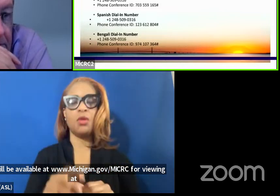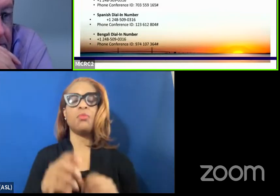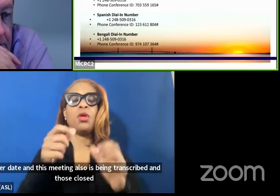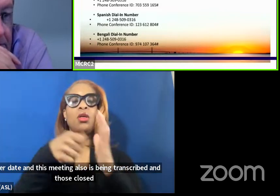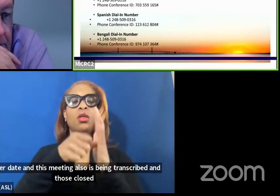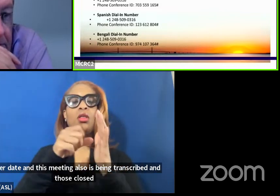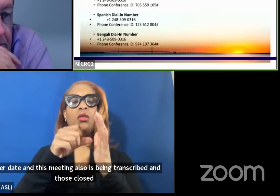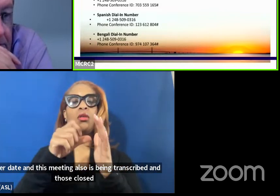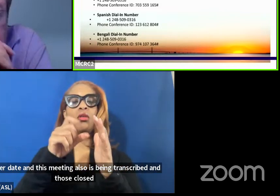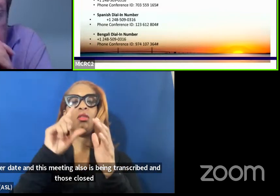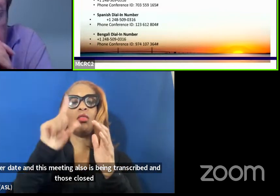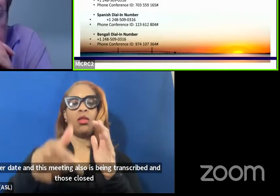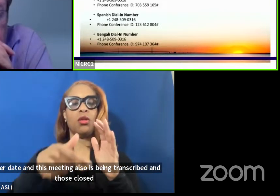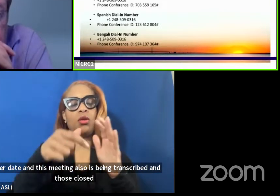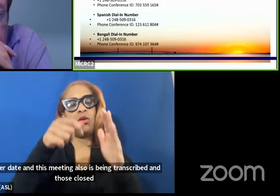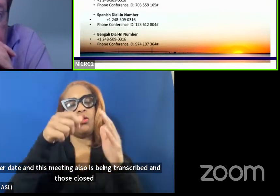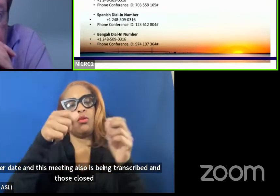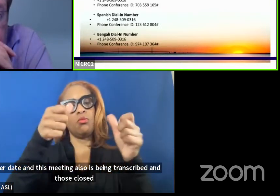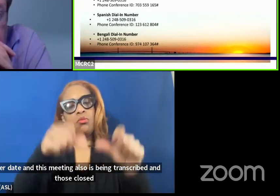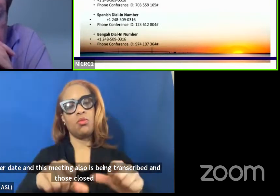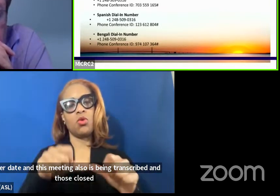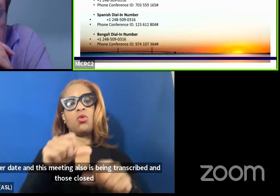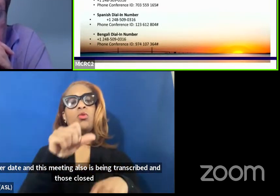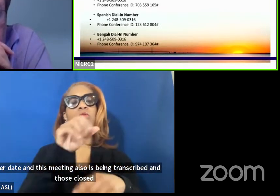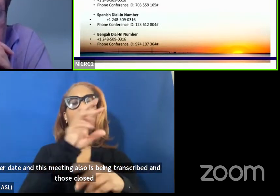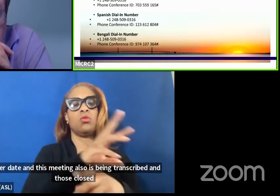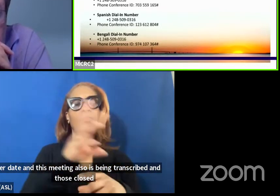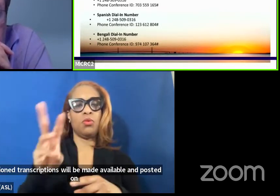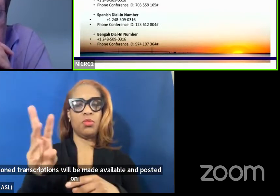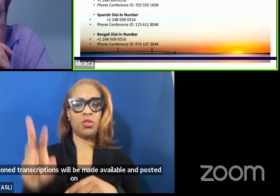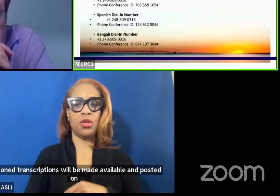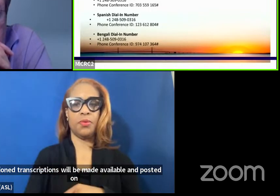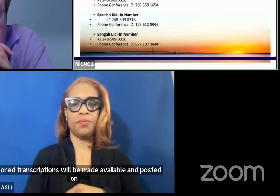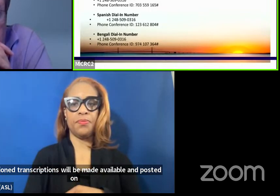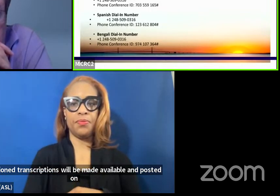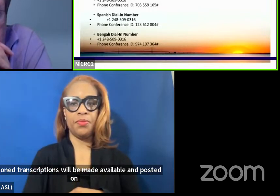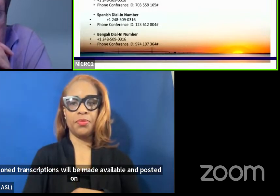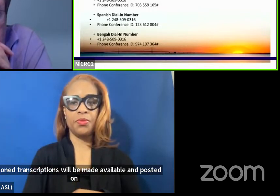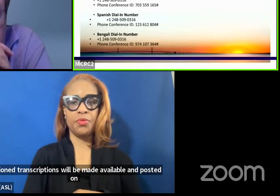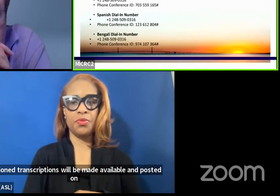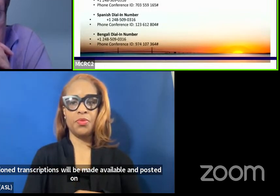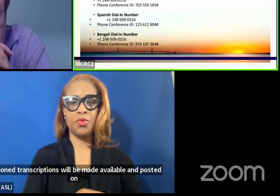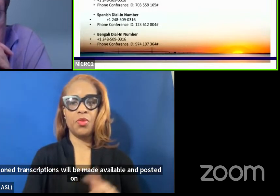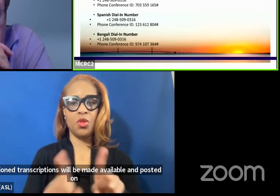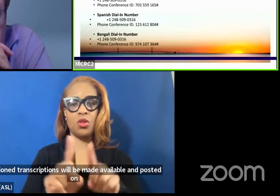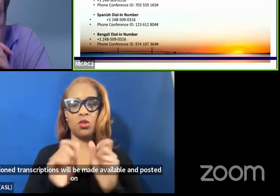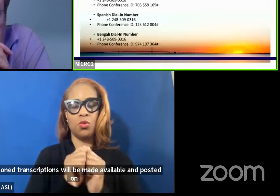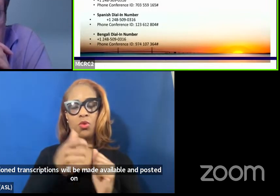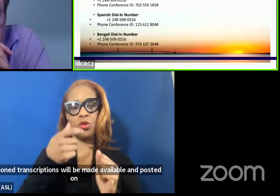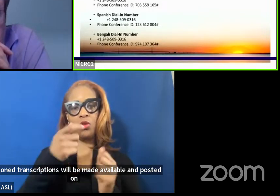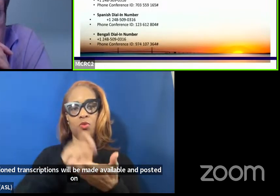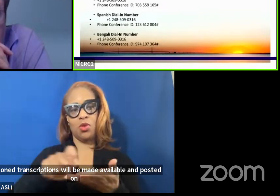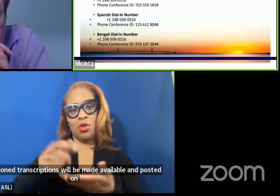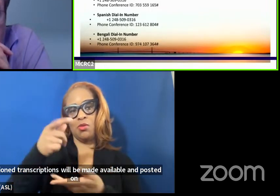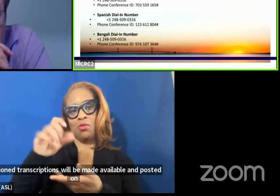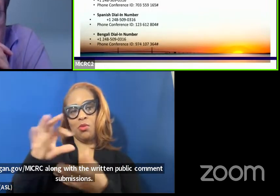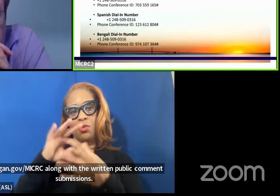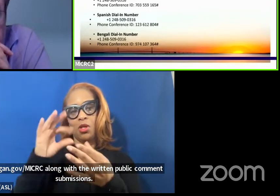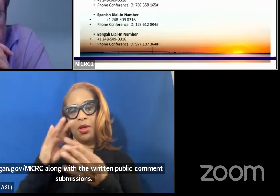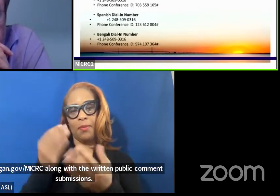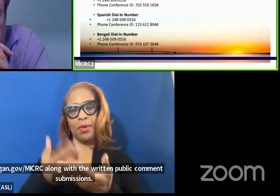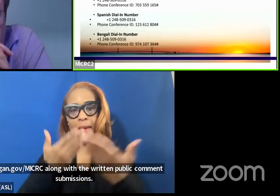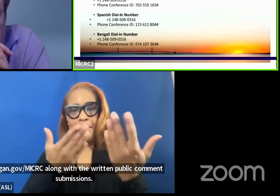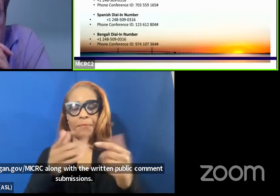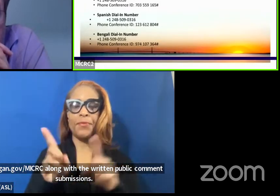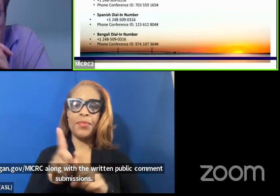available and posted on the michigan.gov forward slash micrc website along with written public comment submissions there is also a